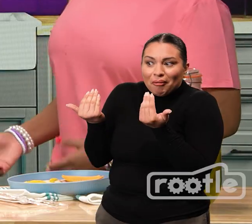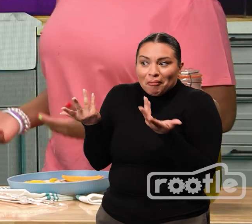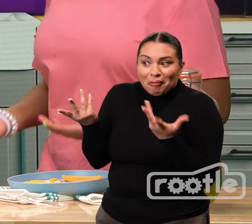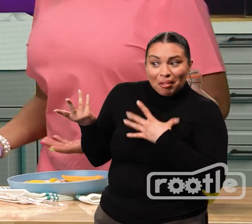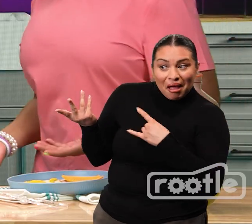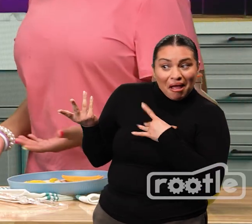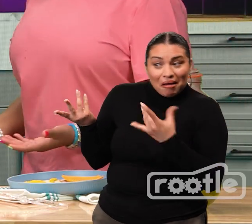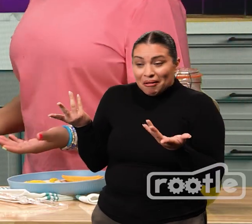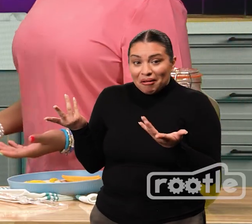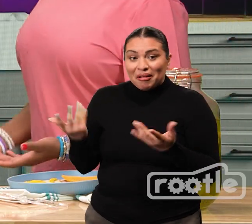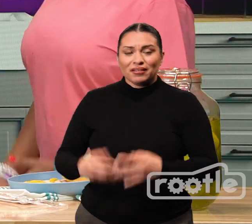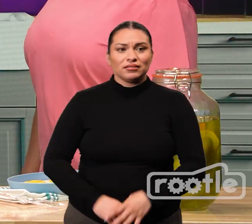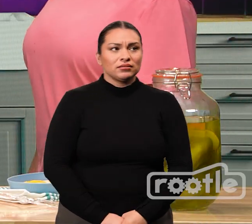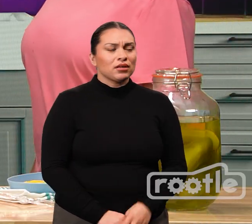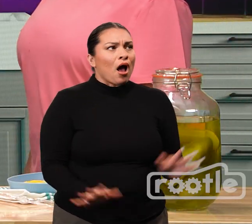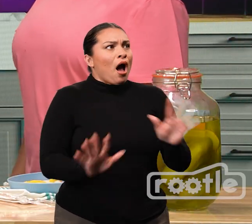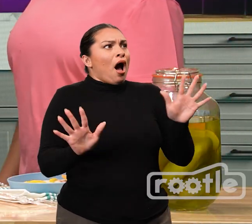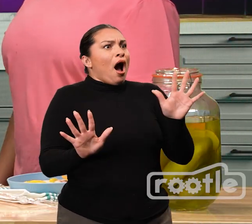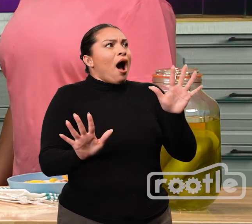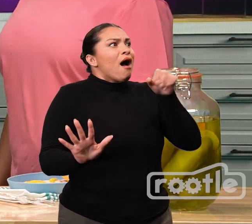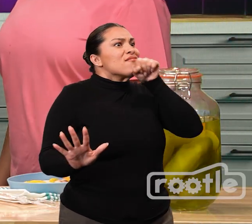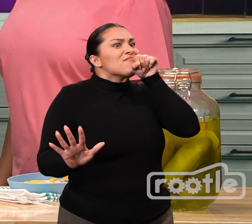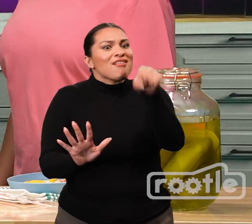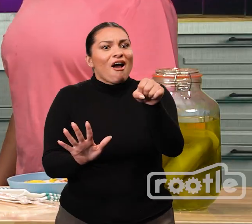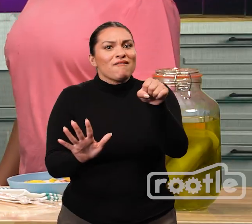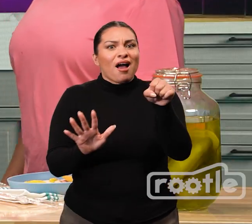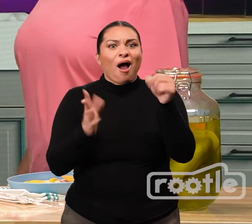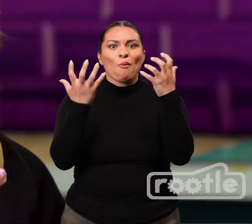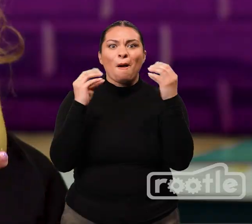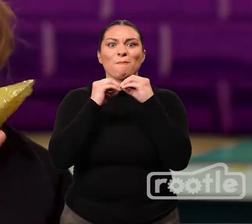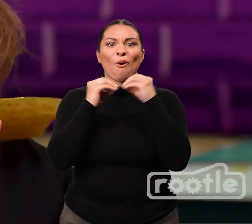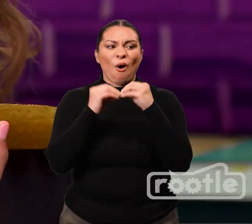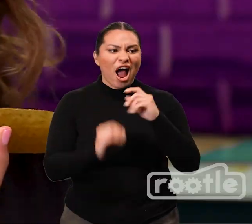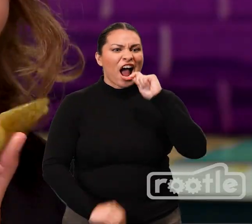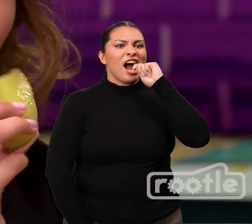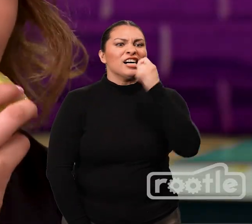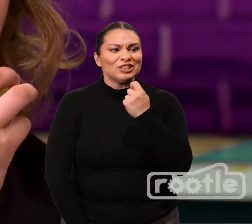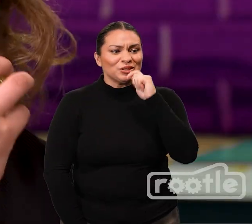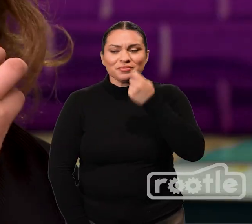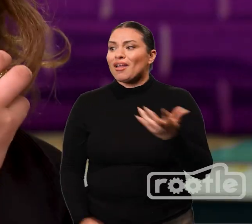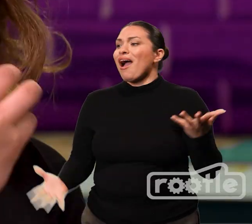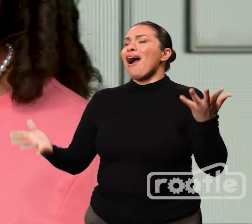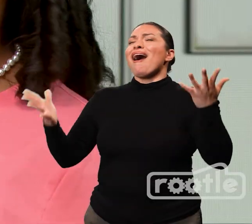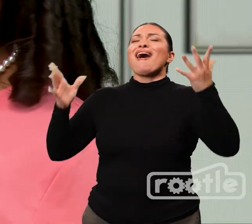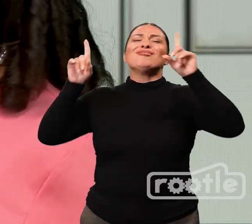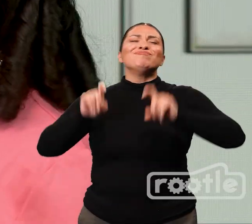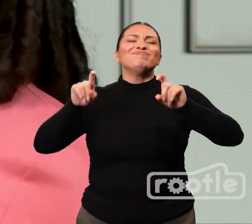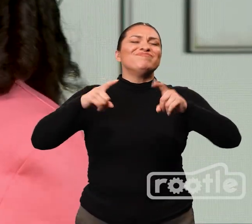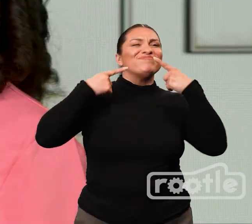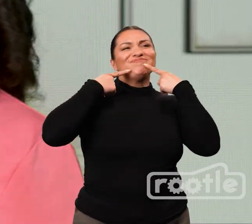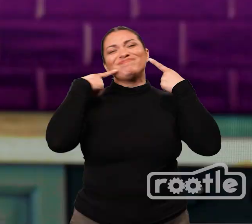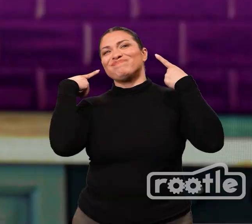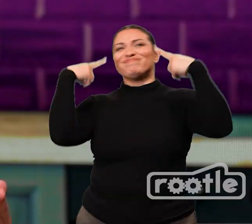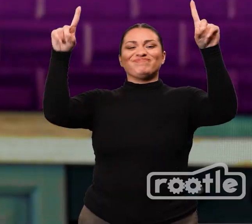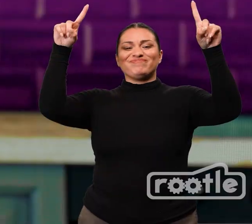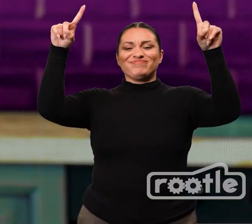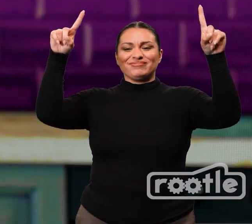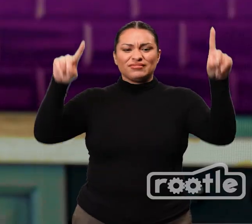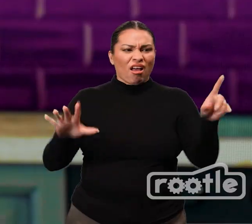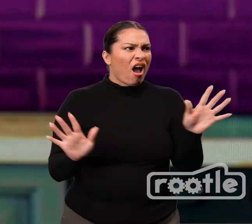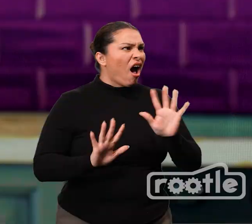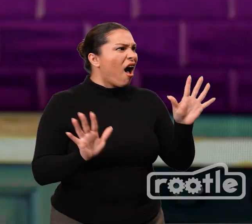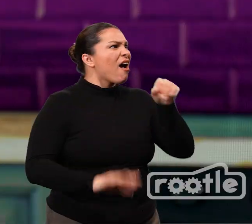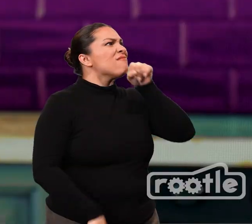Well, what do you think? I think I love it. I think I want another bite. Experiment successful. Wow,